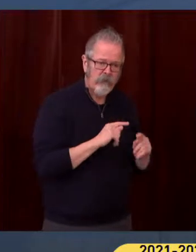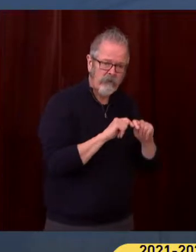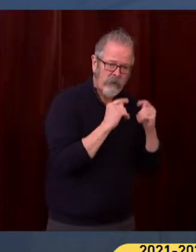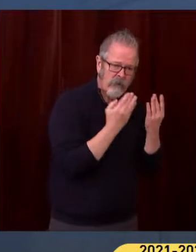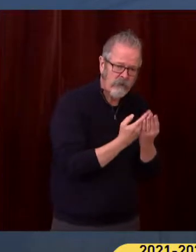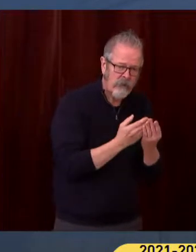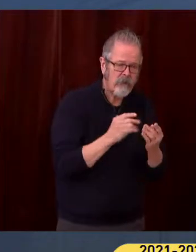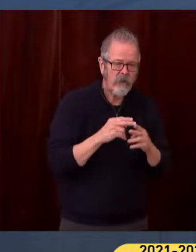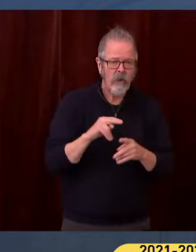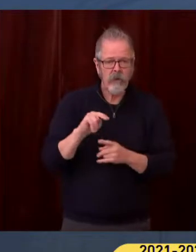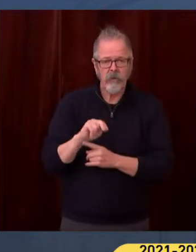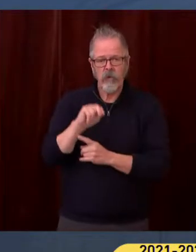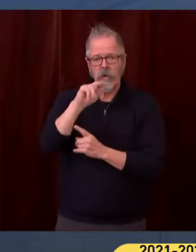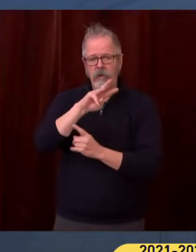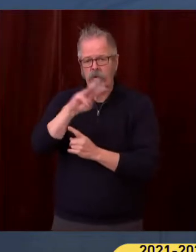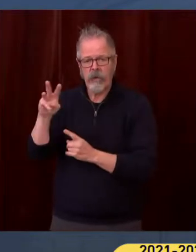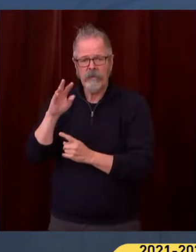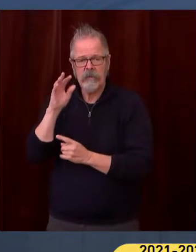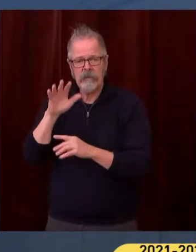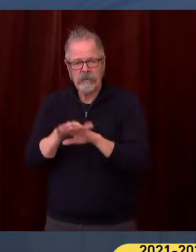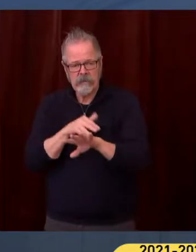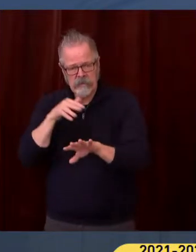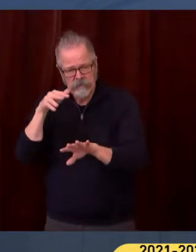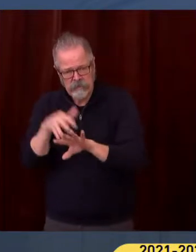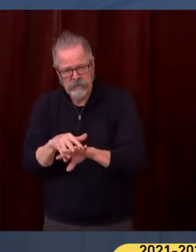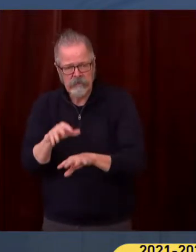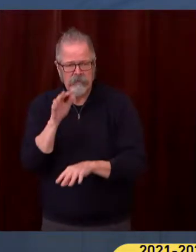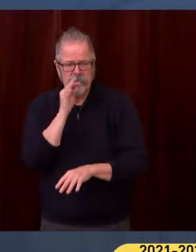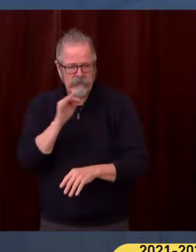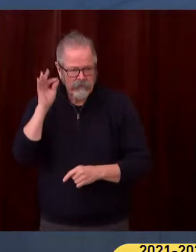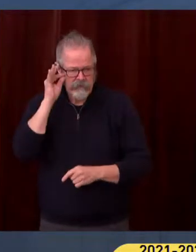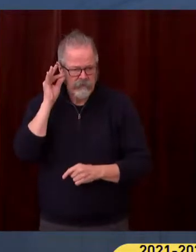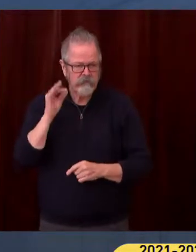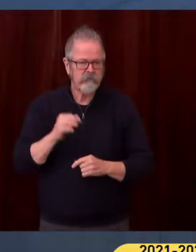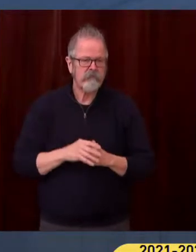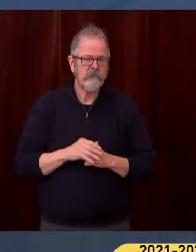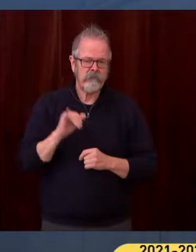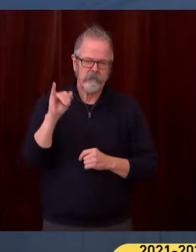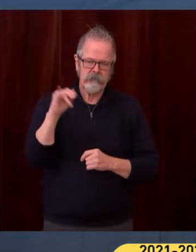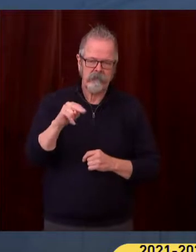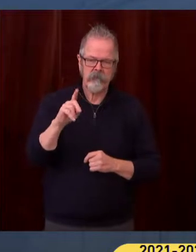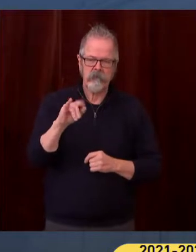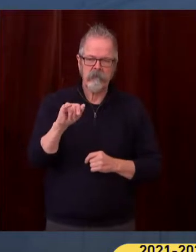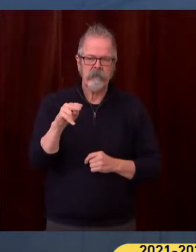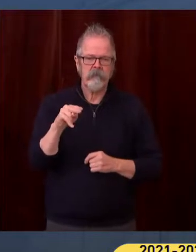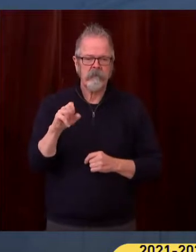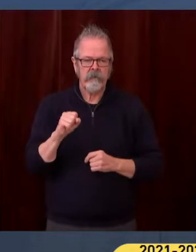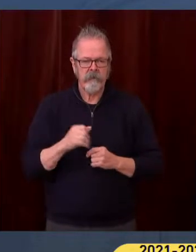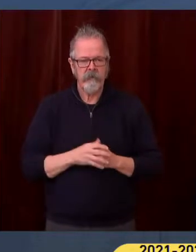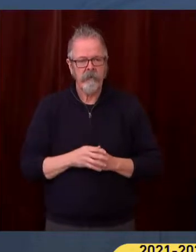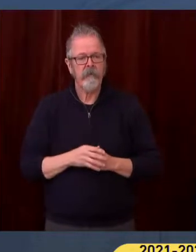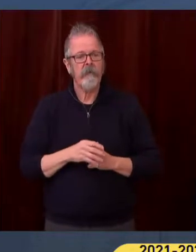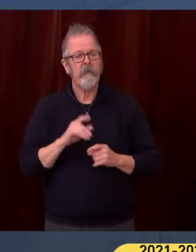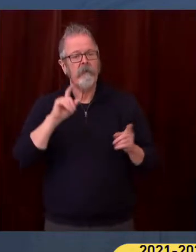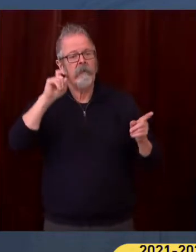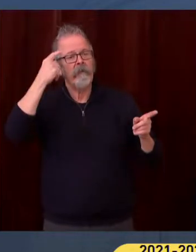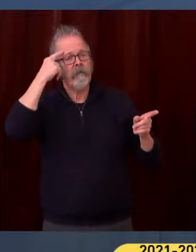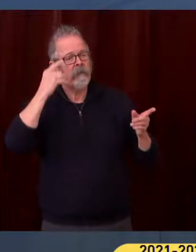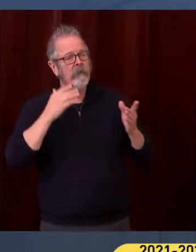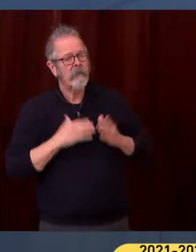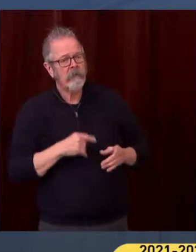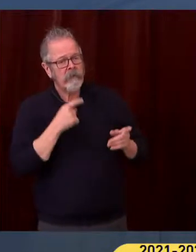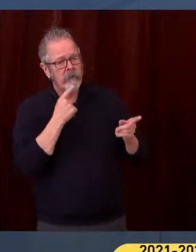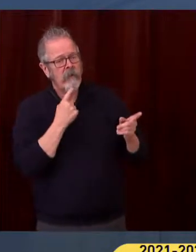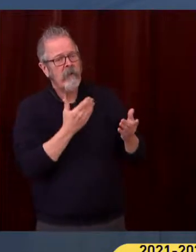nations of Washington. Thank you, Mr. Chair, and thanks for your leadership. I just want to note that I'm glad you brought up fishing. It is the tribal